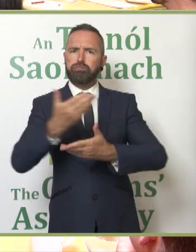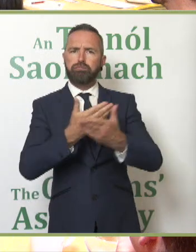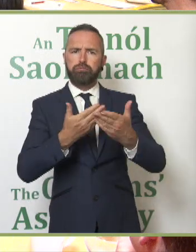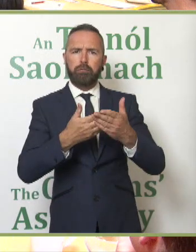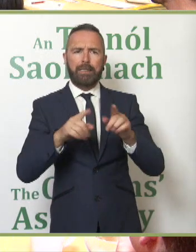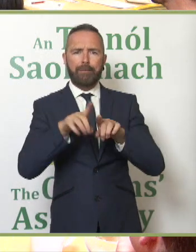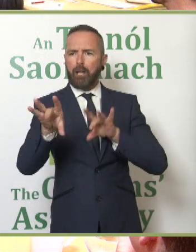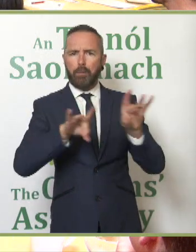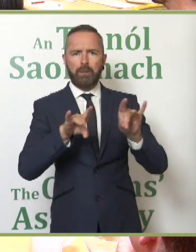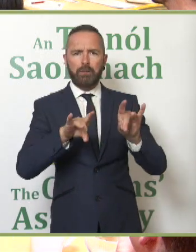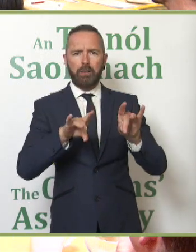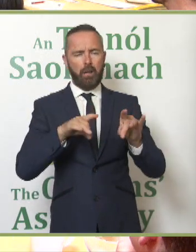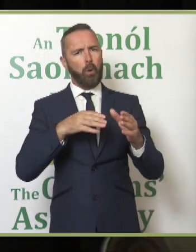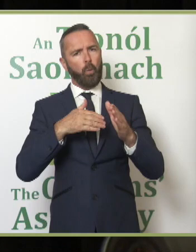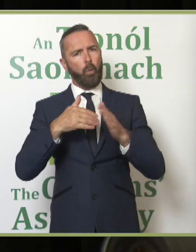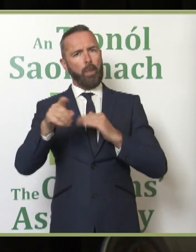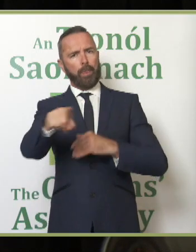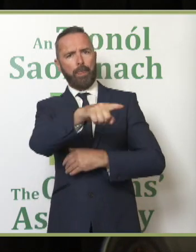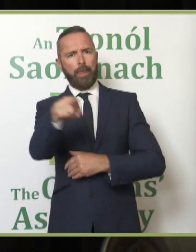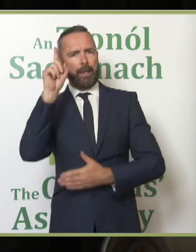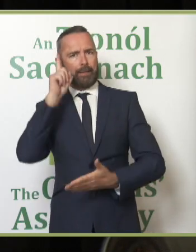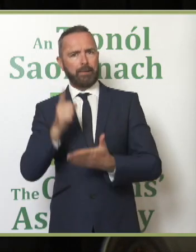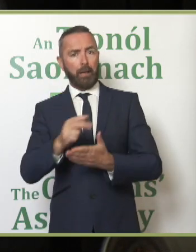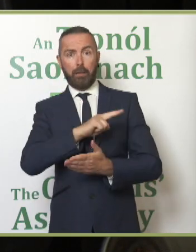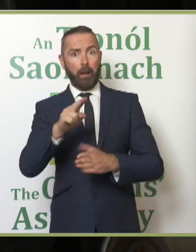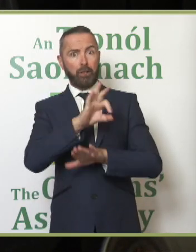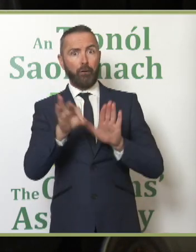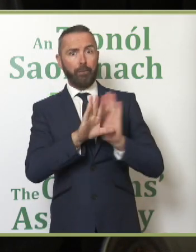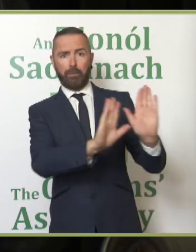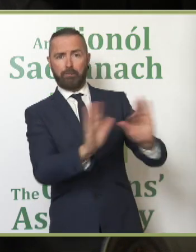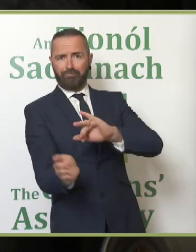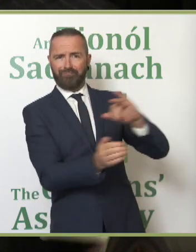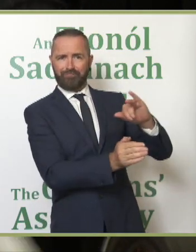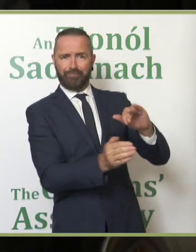people's minds when they're thinking about how democracy works. And